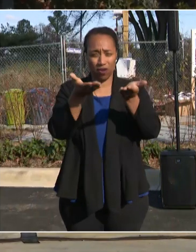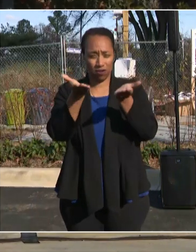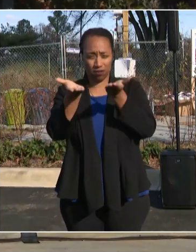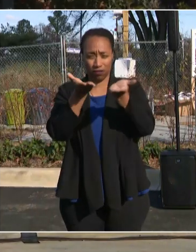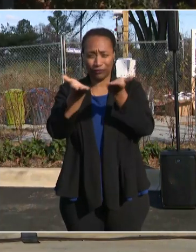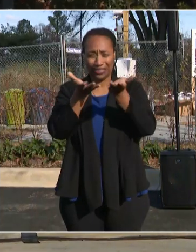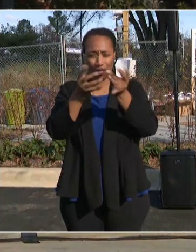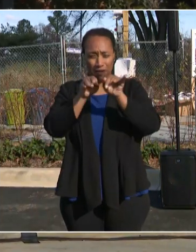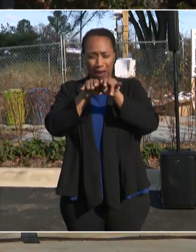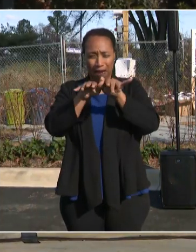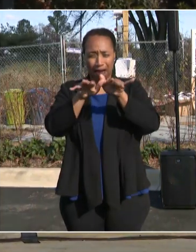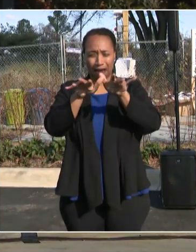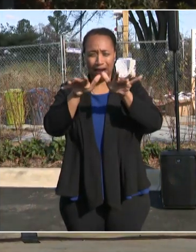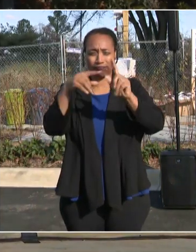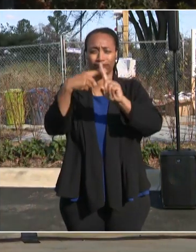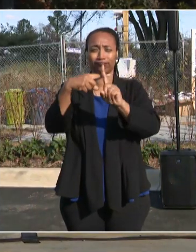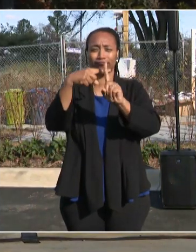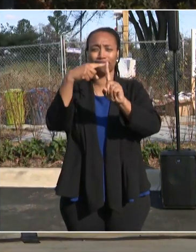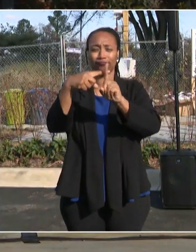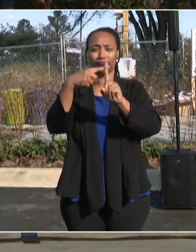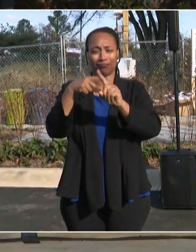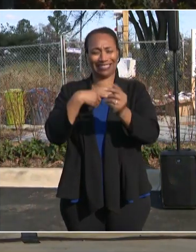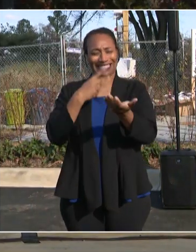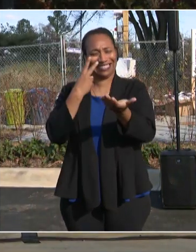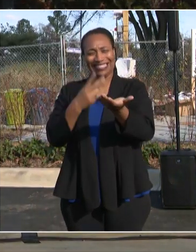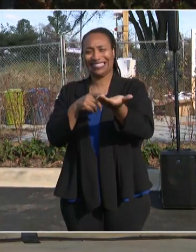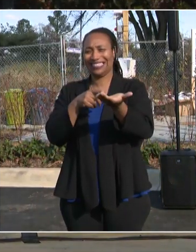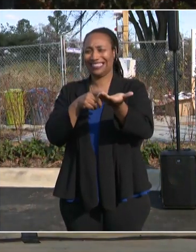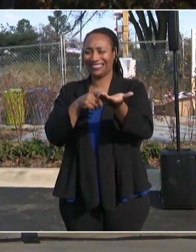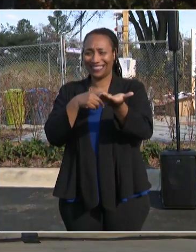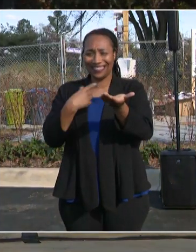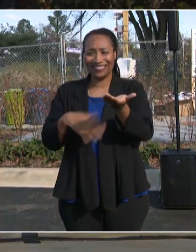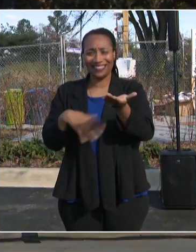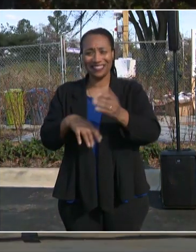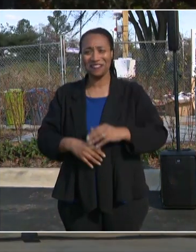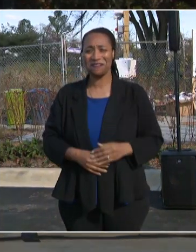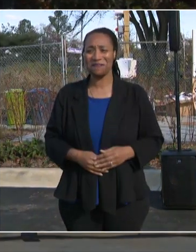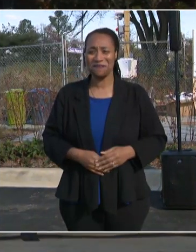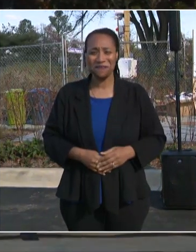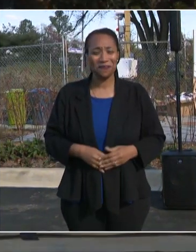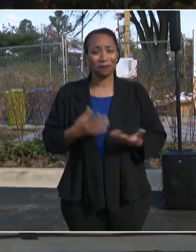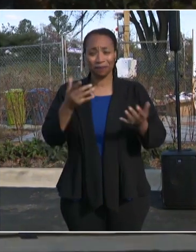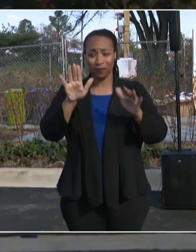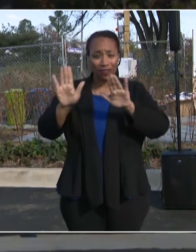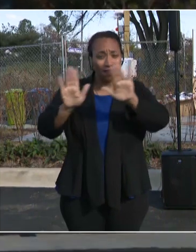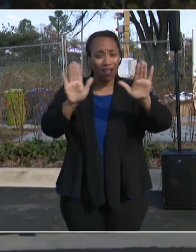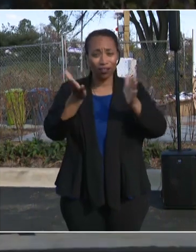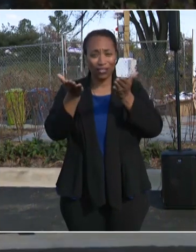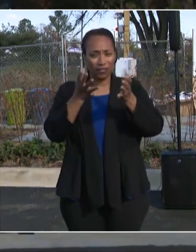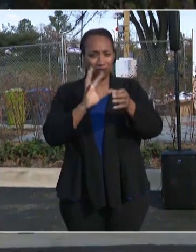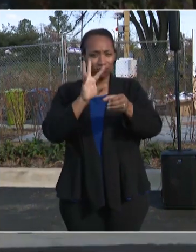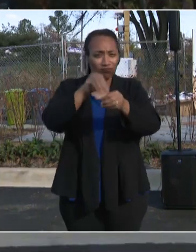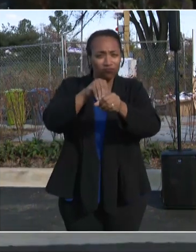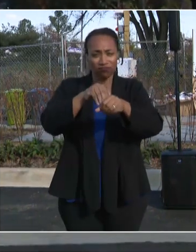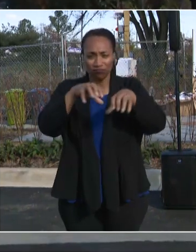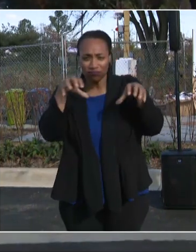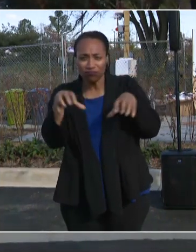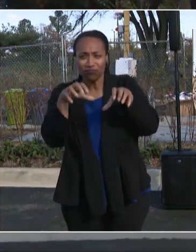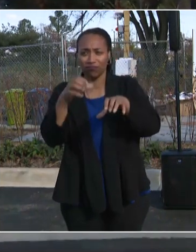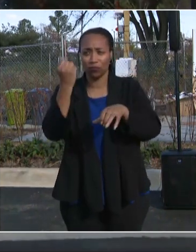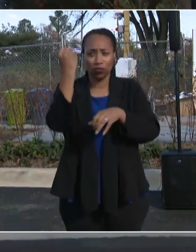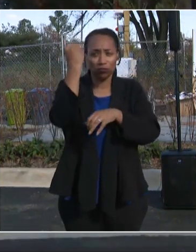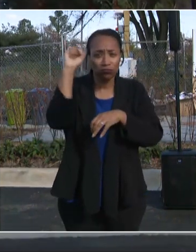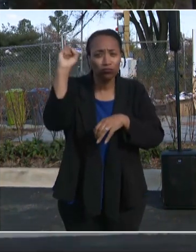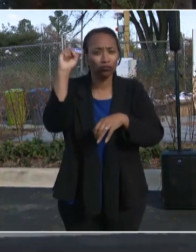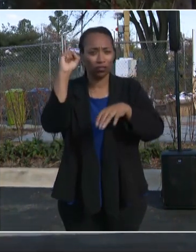The activism of Berry Farm residents contributed to the movements that desegregated schools and advanced tenants' rights, just to